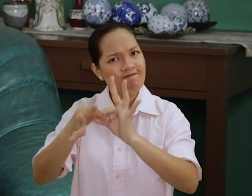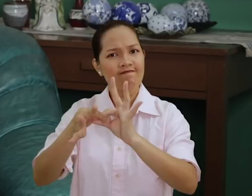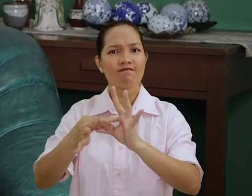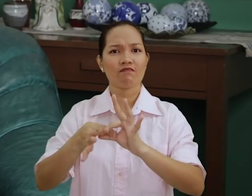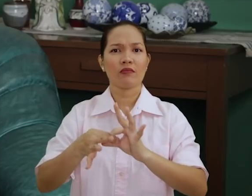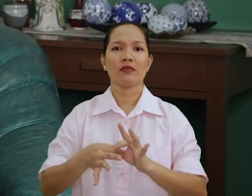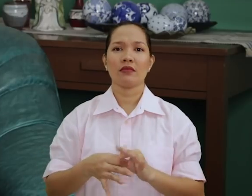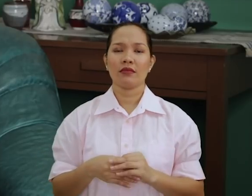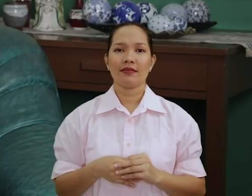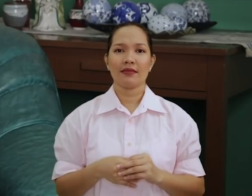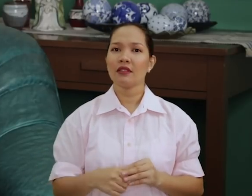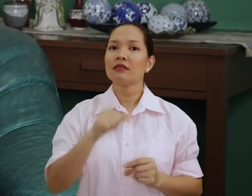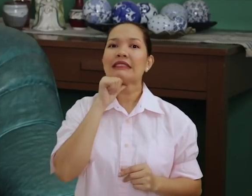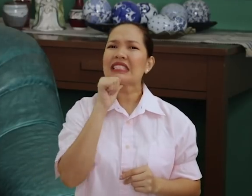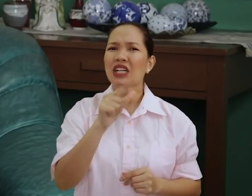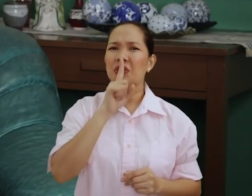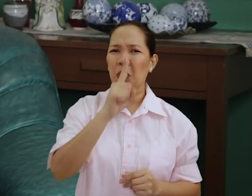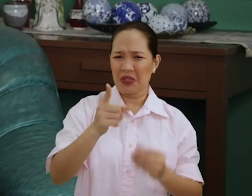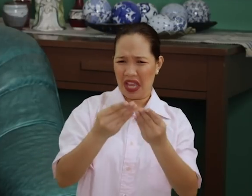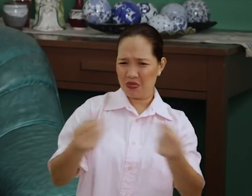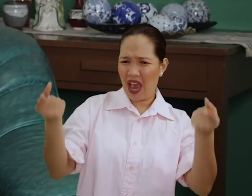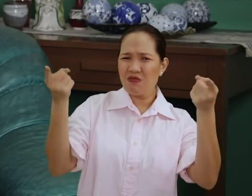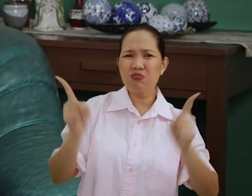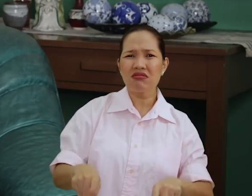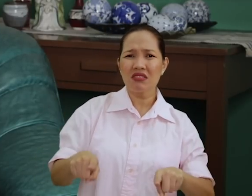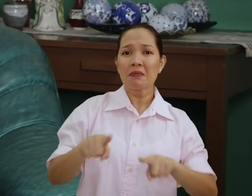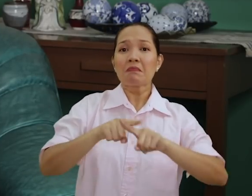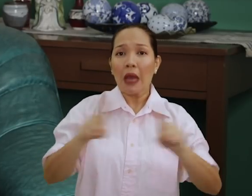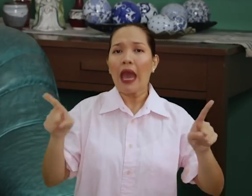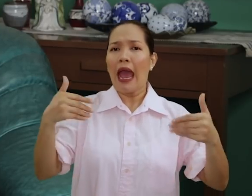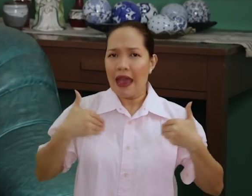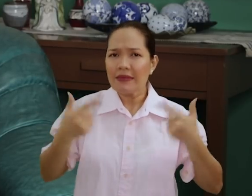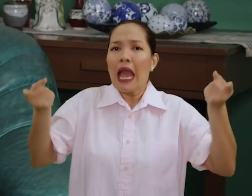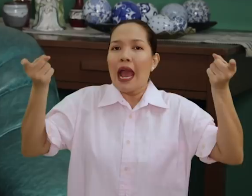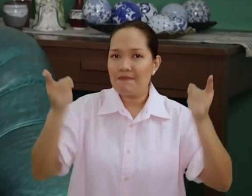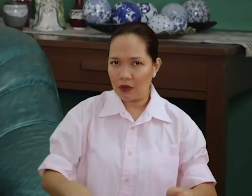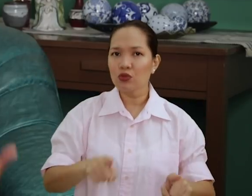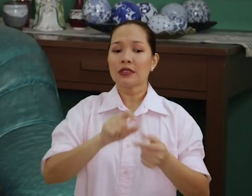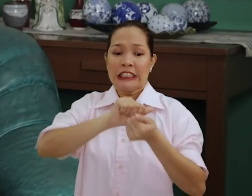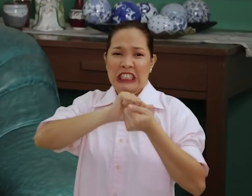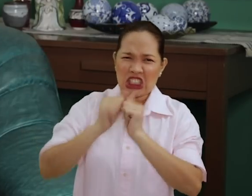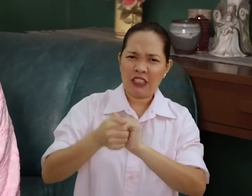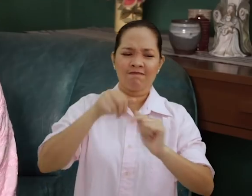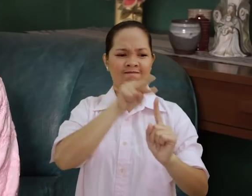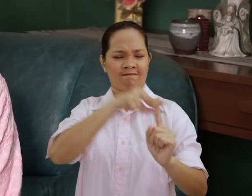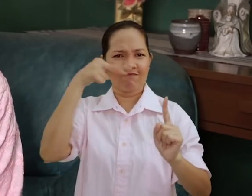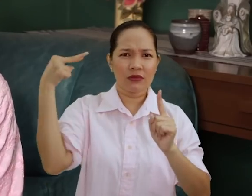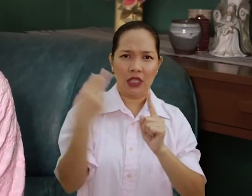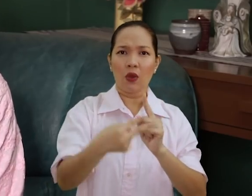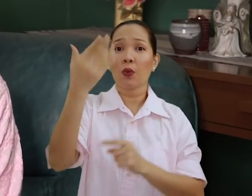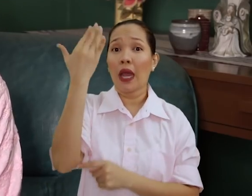but a conversion of Jesus and the crowd because they begin to be open. Epatha.